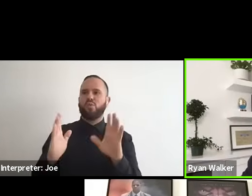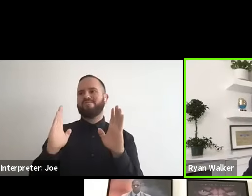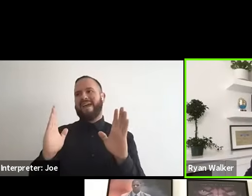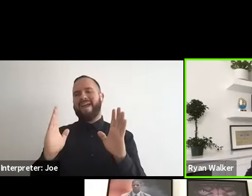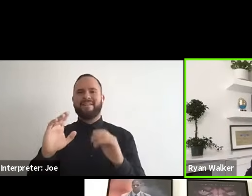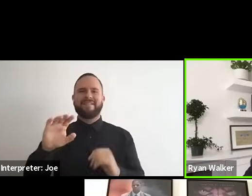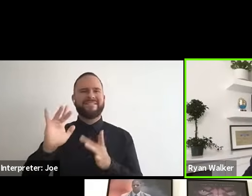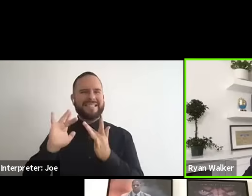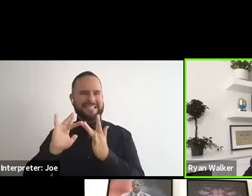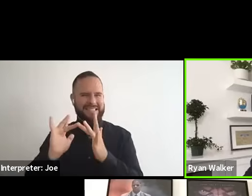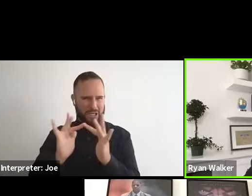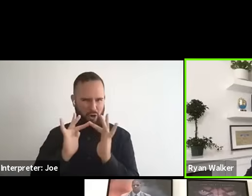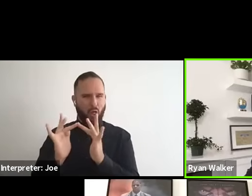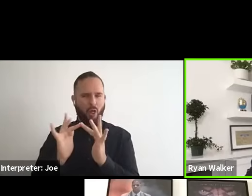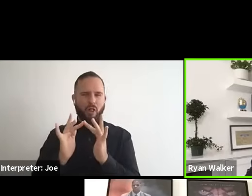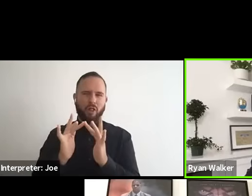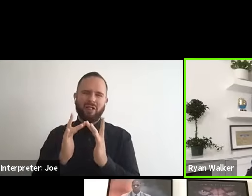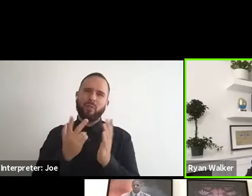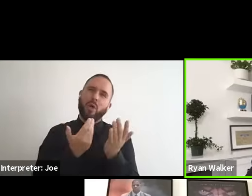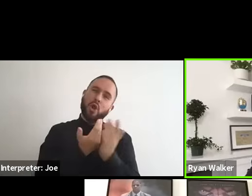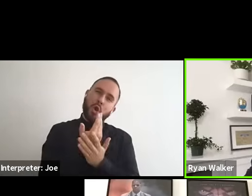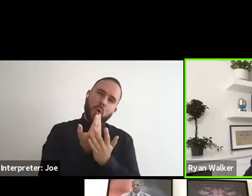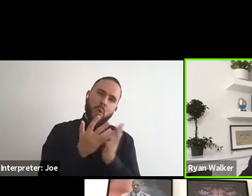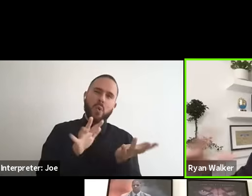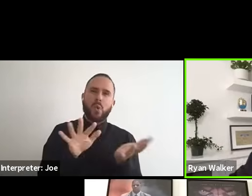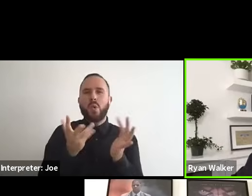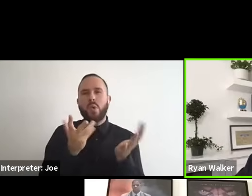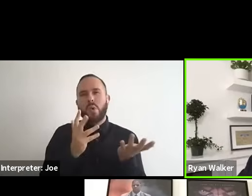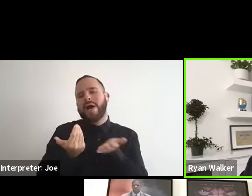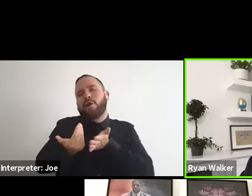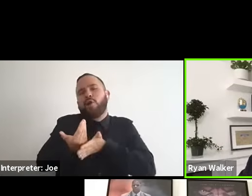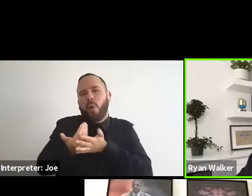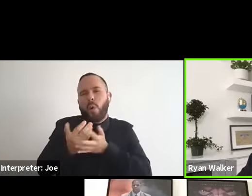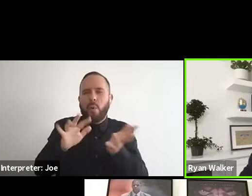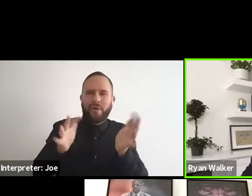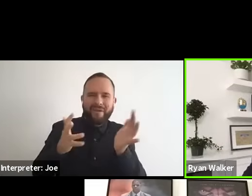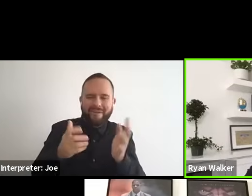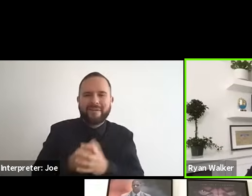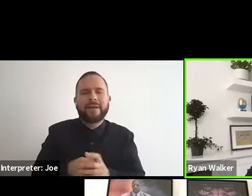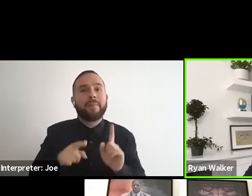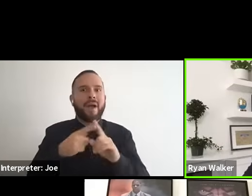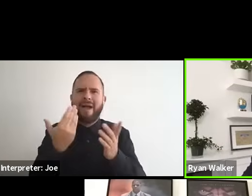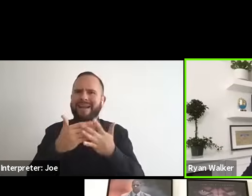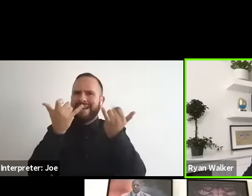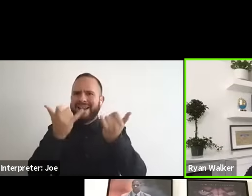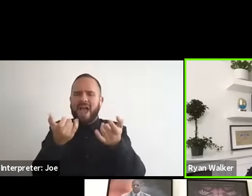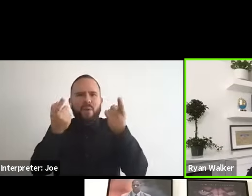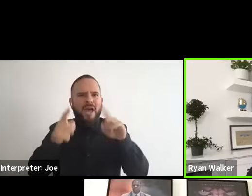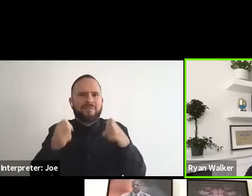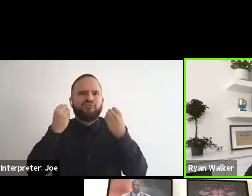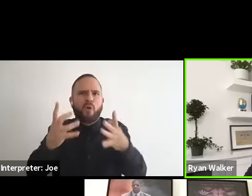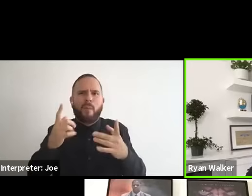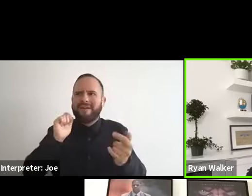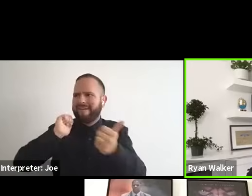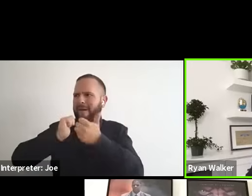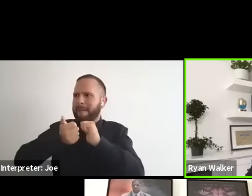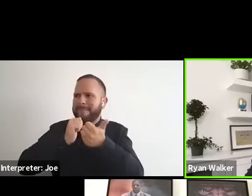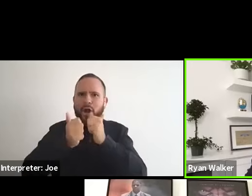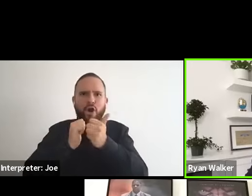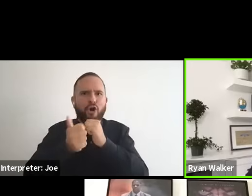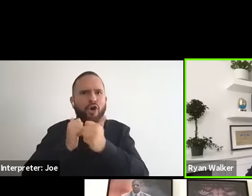relatively new, where SVOD platforms are major competitors in the space. It's no longer networks and